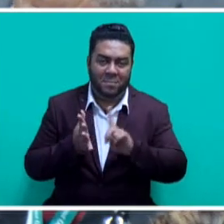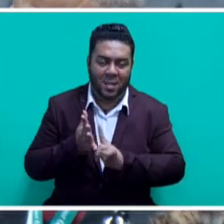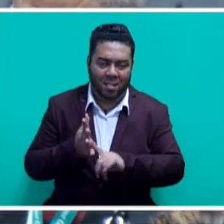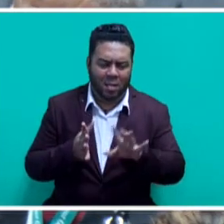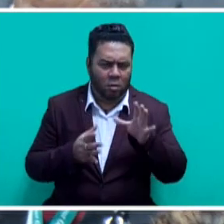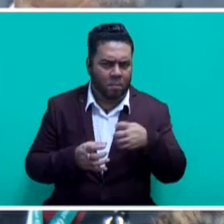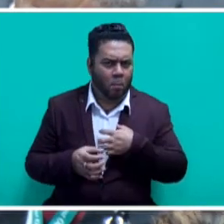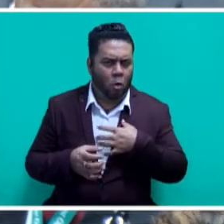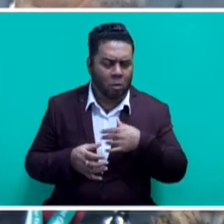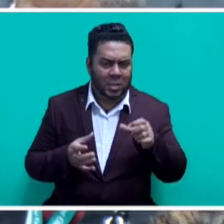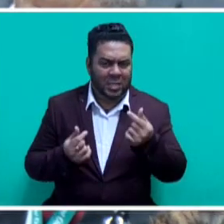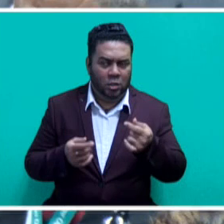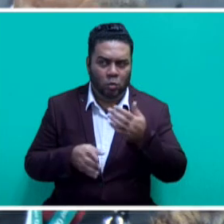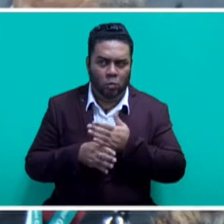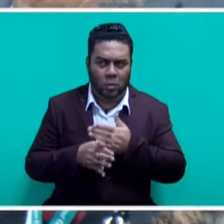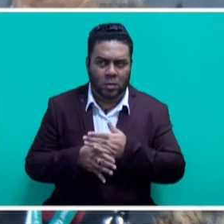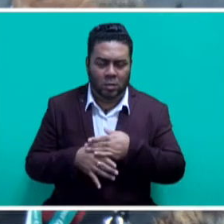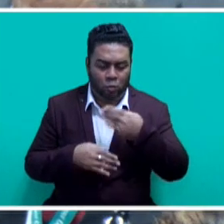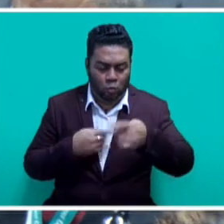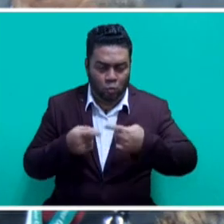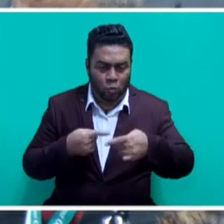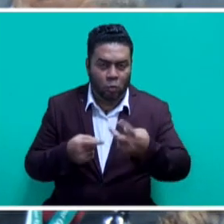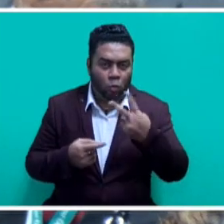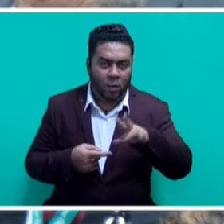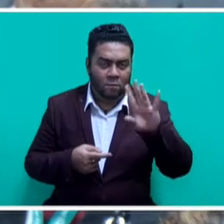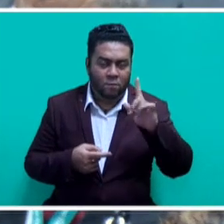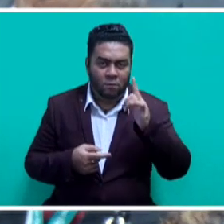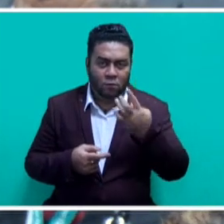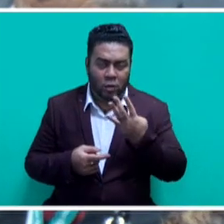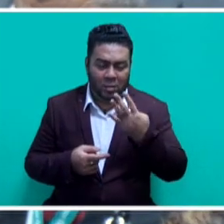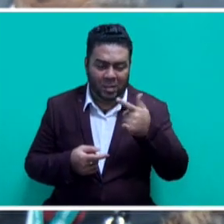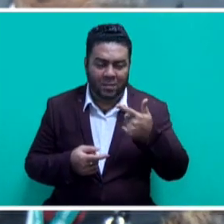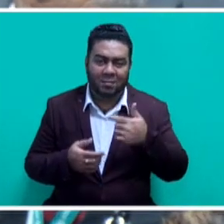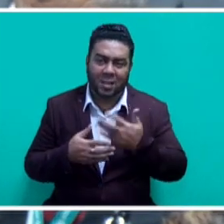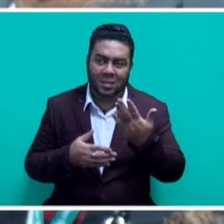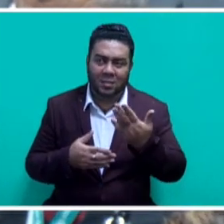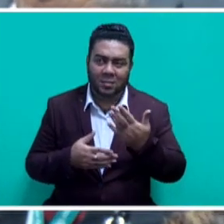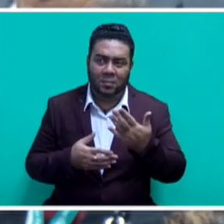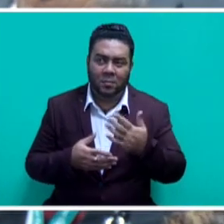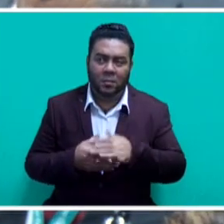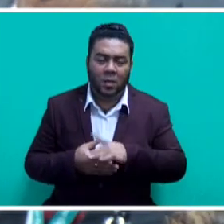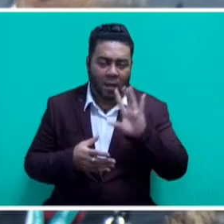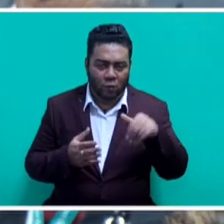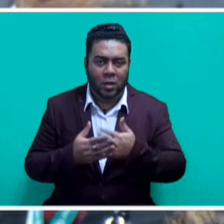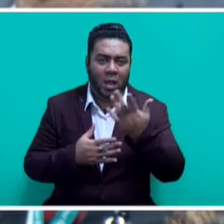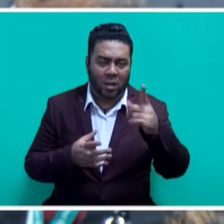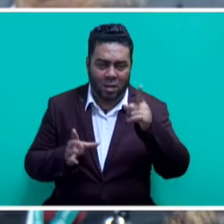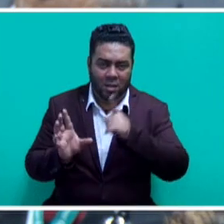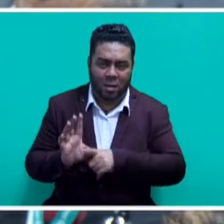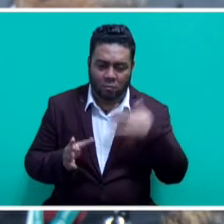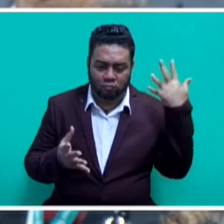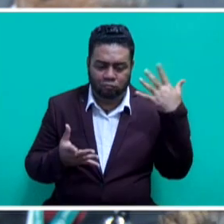efficient, and it will run 24/7, 365 days a year, and based